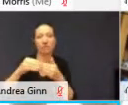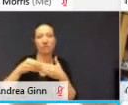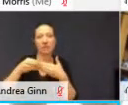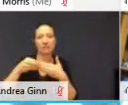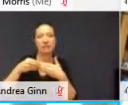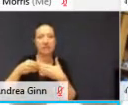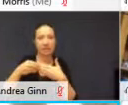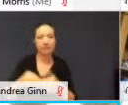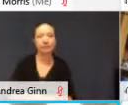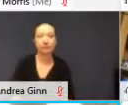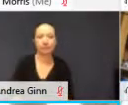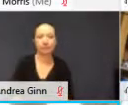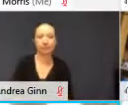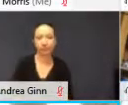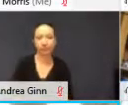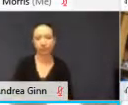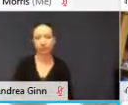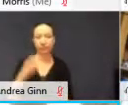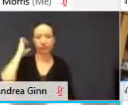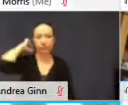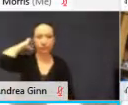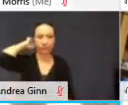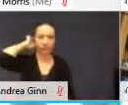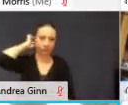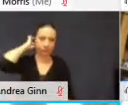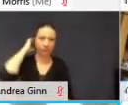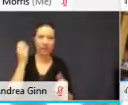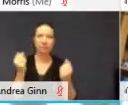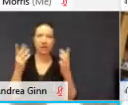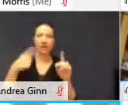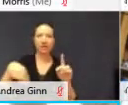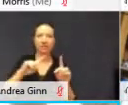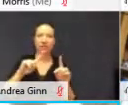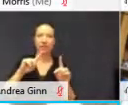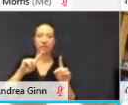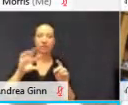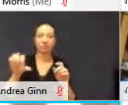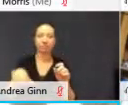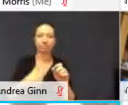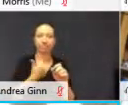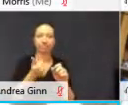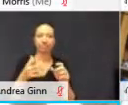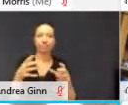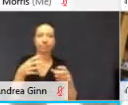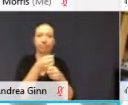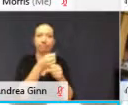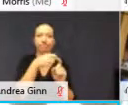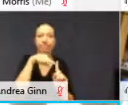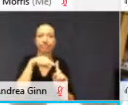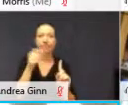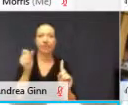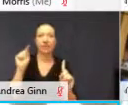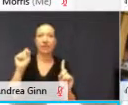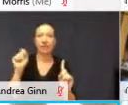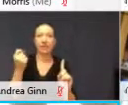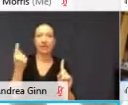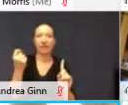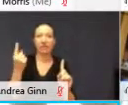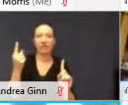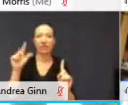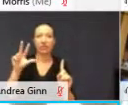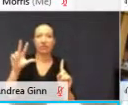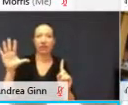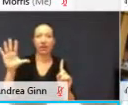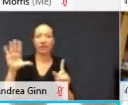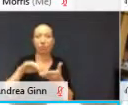flexibilities. Many of them are lumped into the 1135 waiver. But that's nuance that is